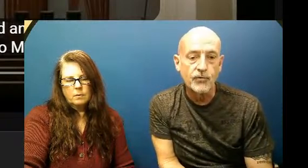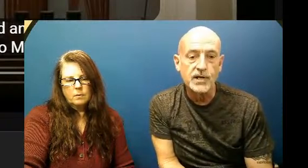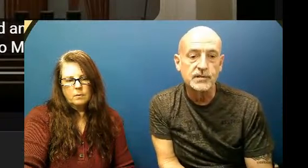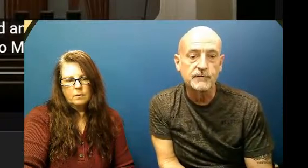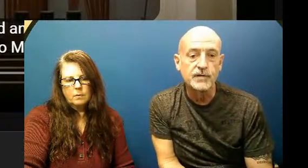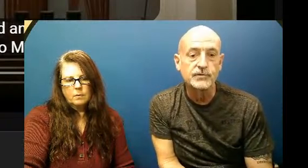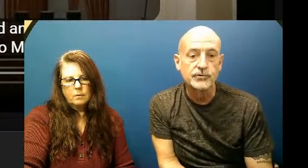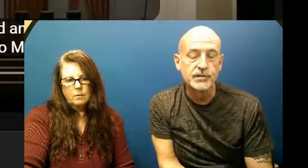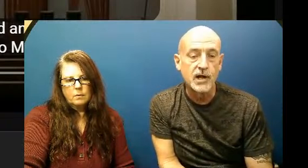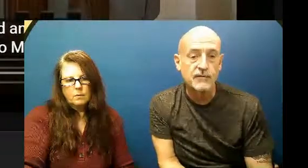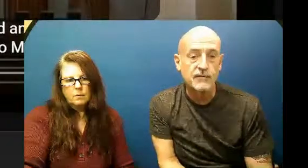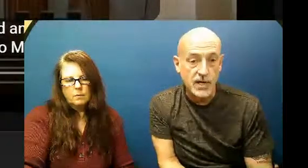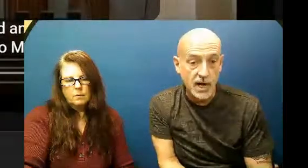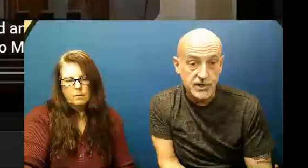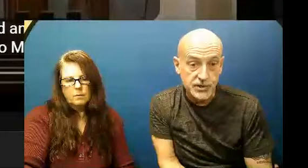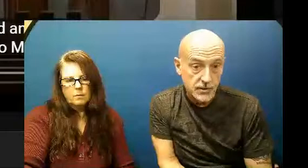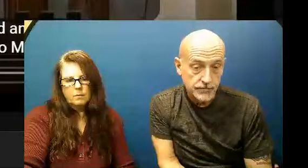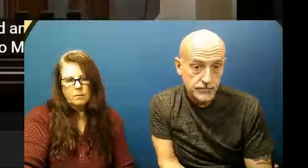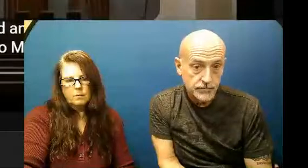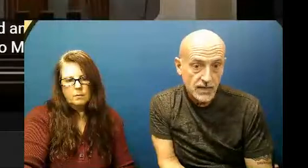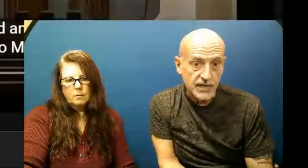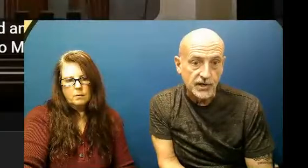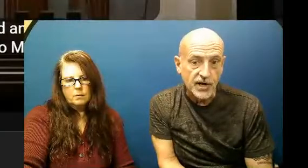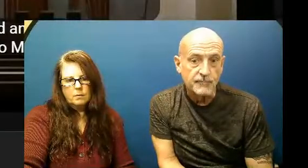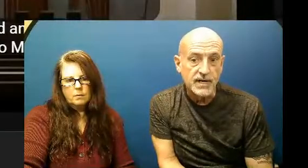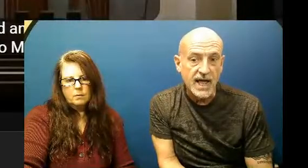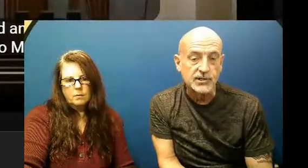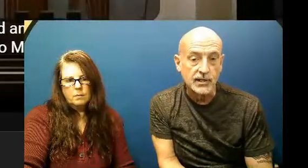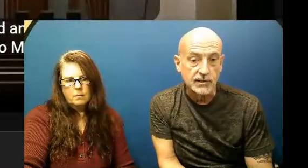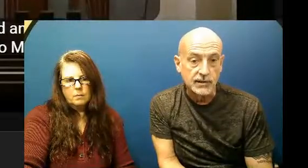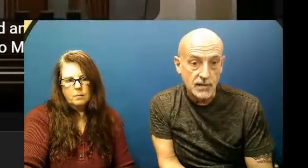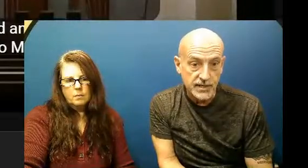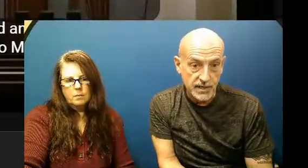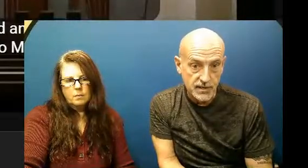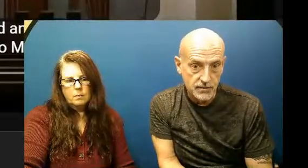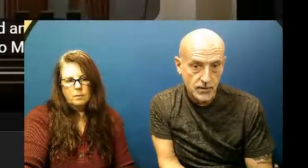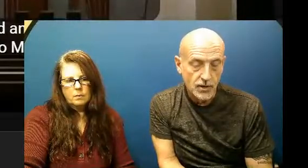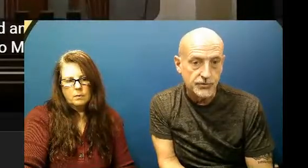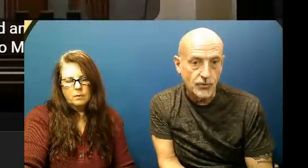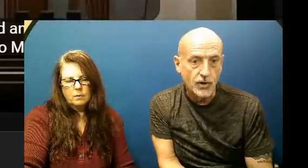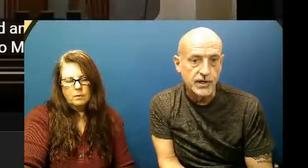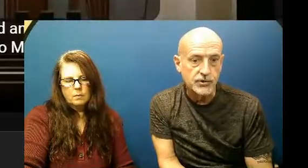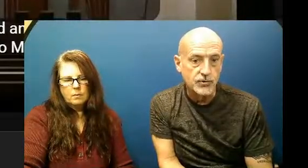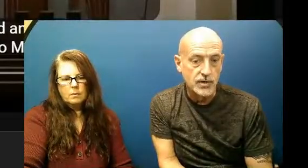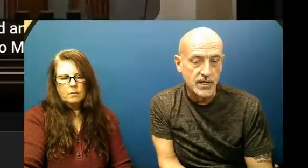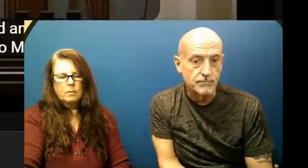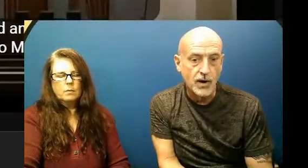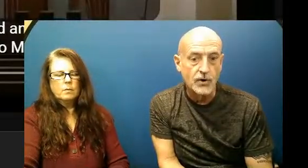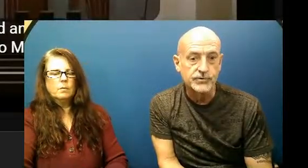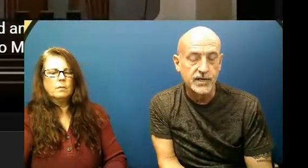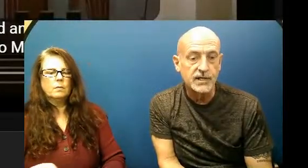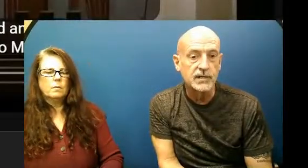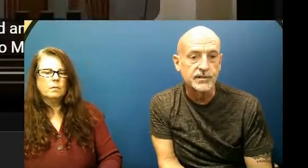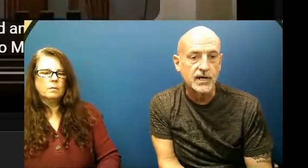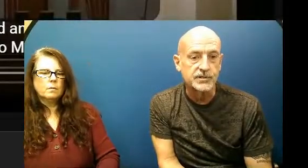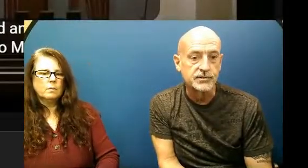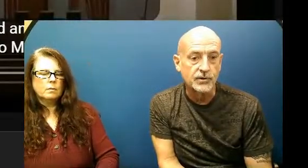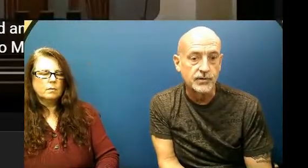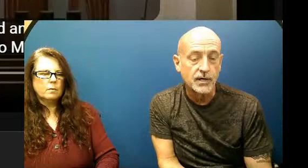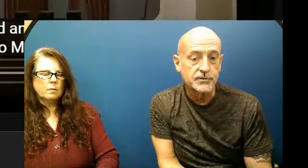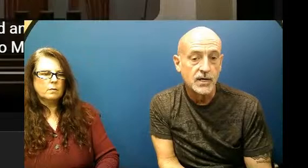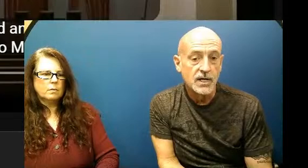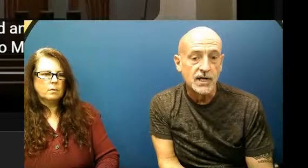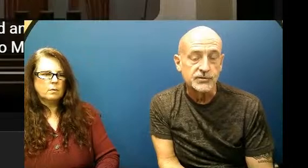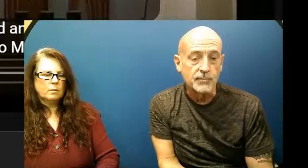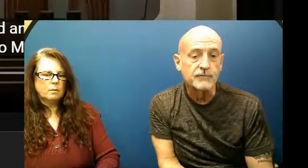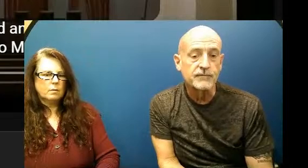are free individuals in a free nation, and the government has a limited authority to impose any limitations on